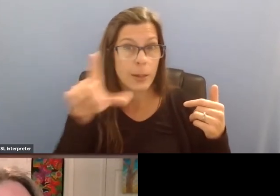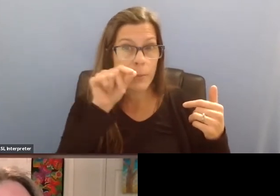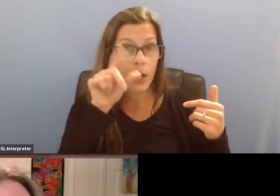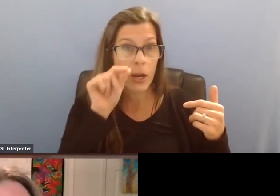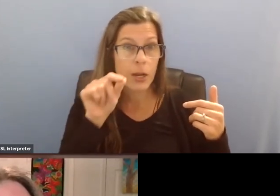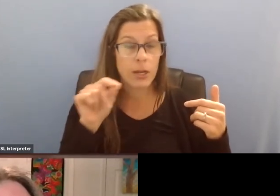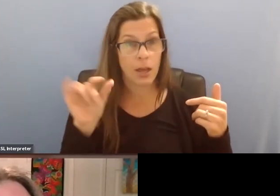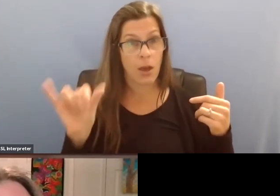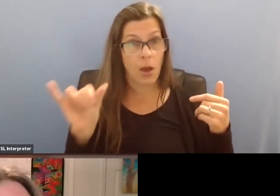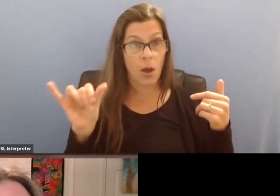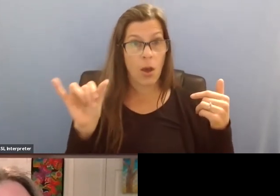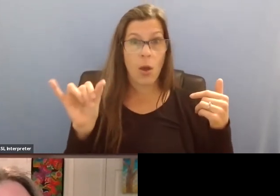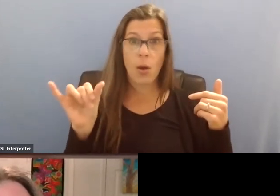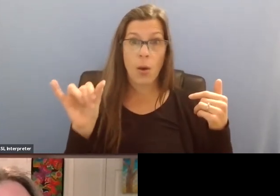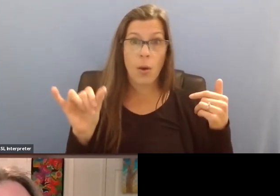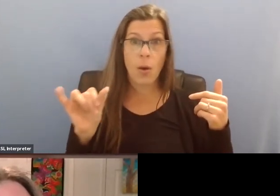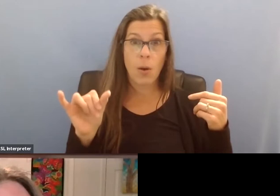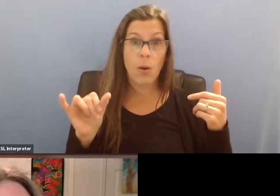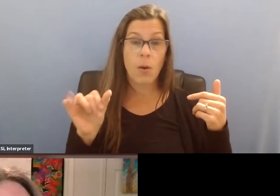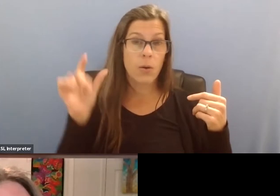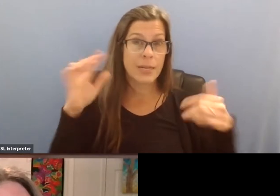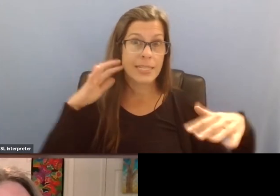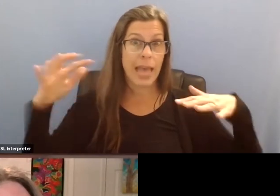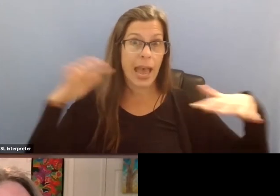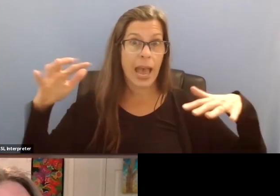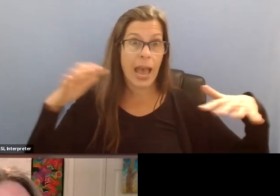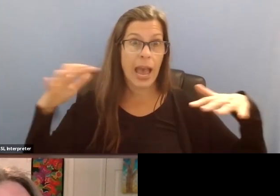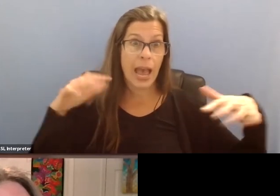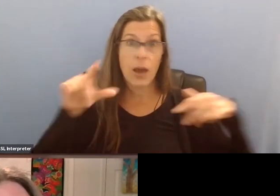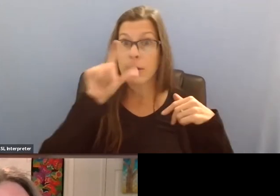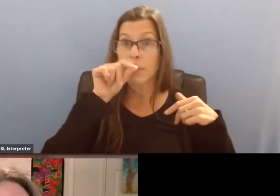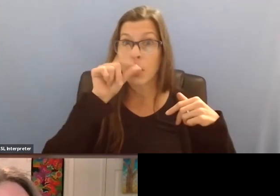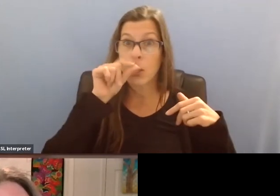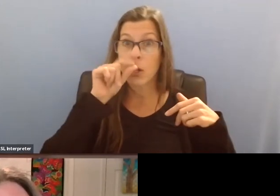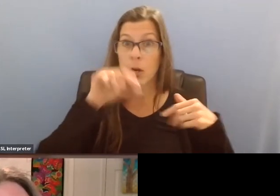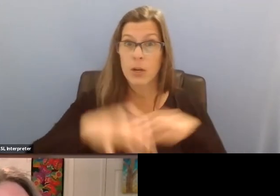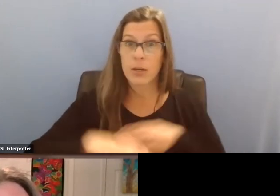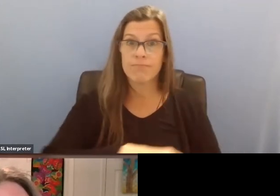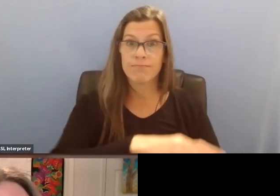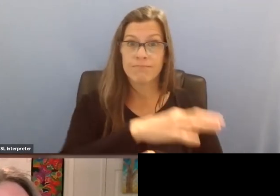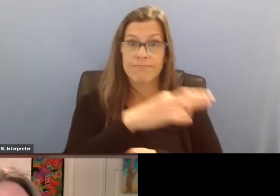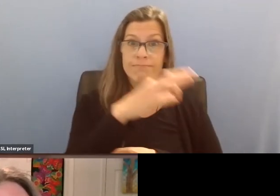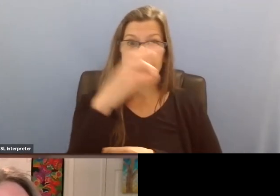am related to my environment and to the sunrise and sunset, and to other people who